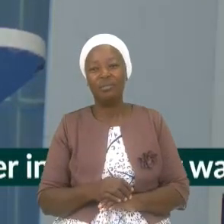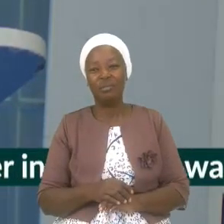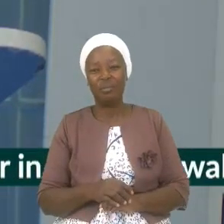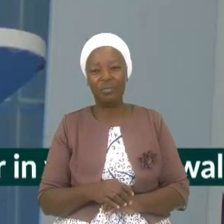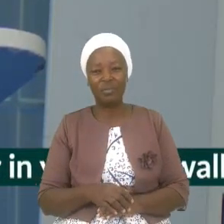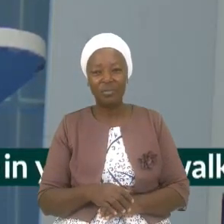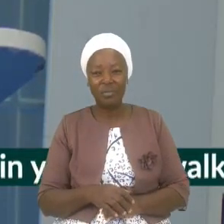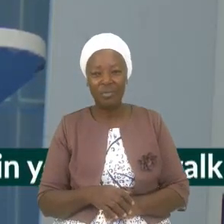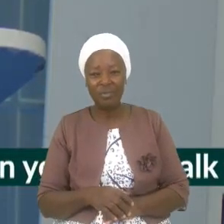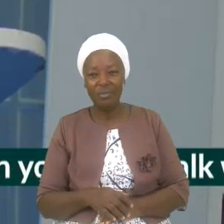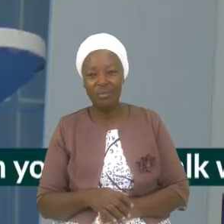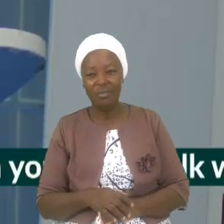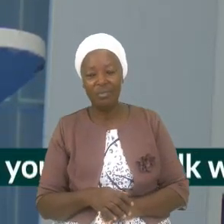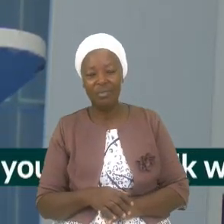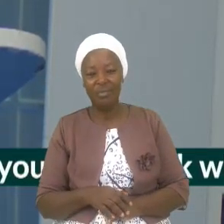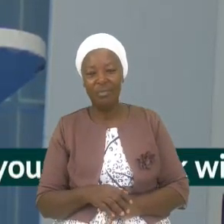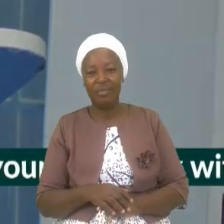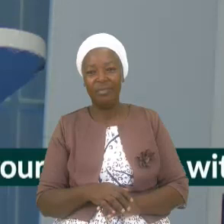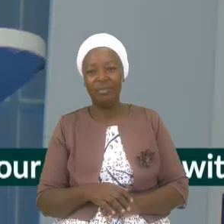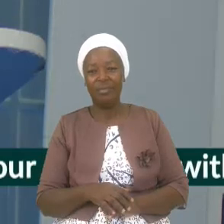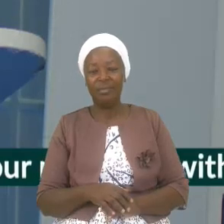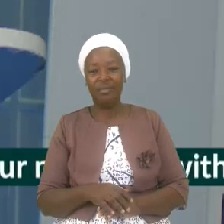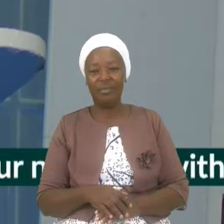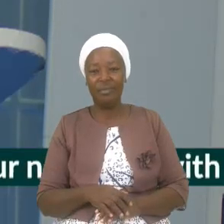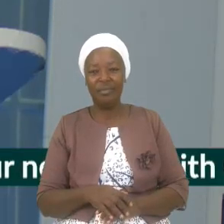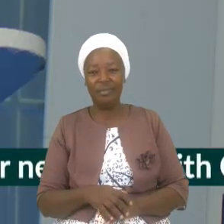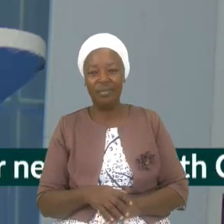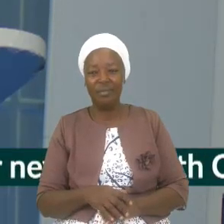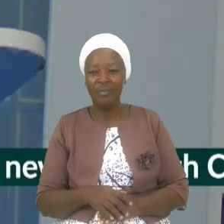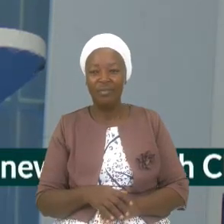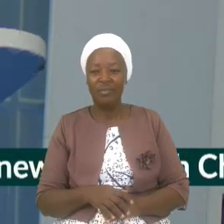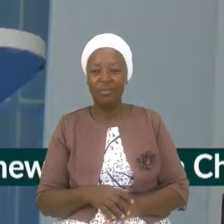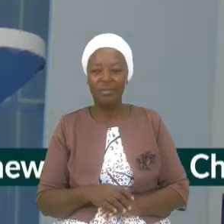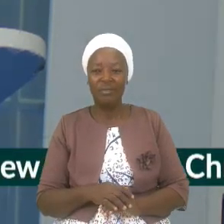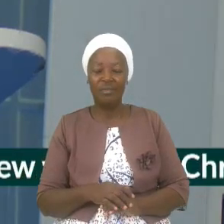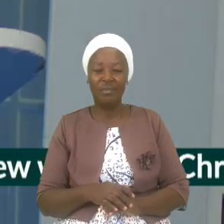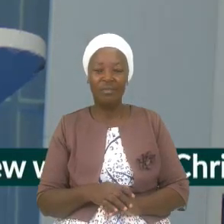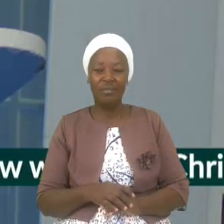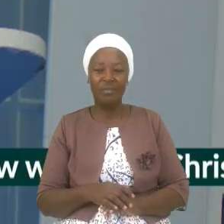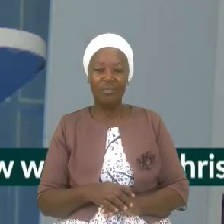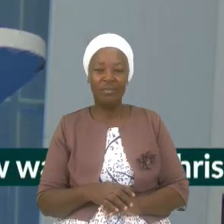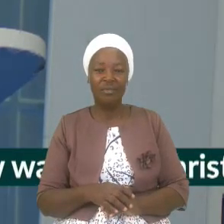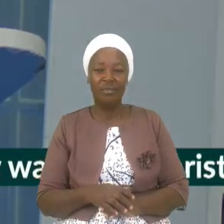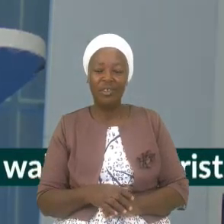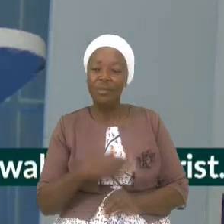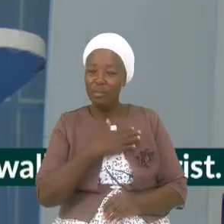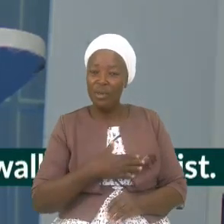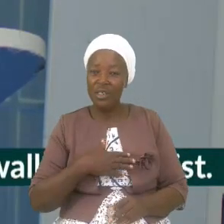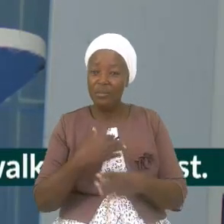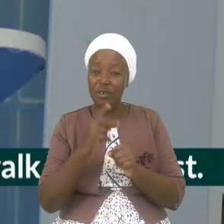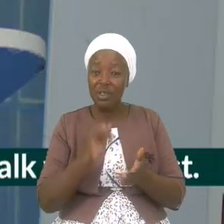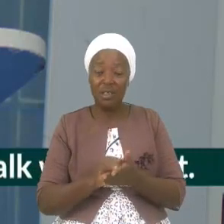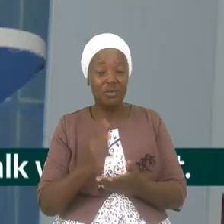the correct address. So that when we pray for you, the prayer will meet you at your